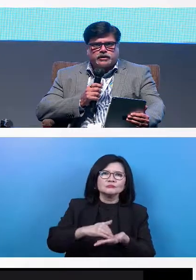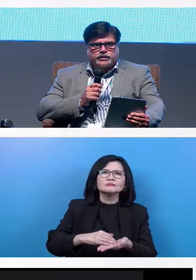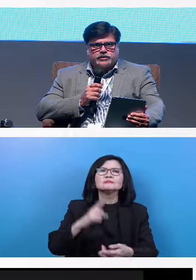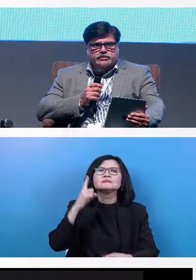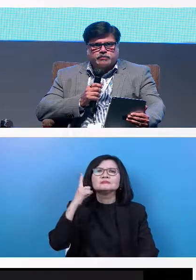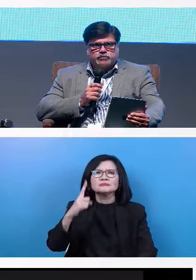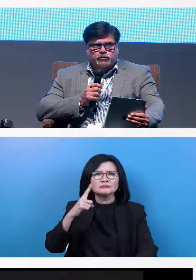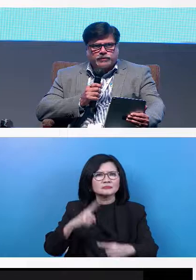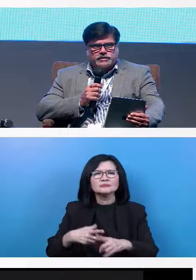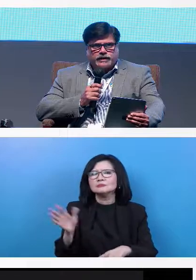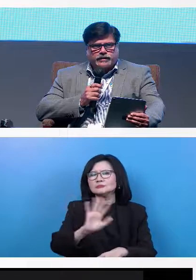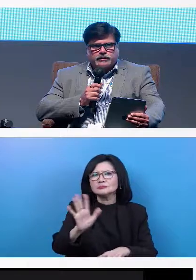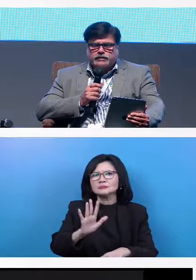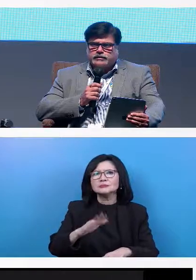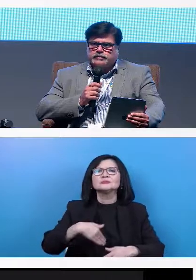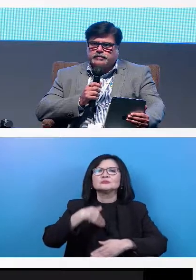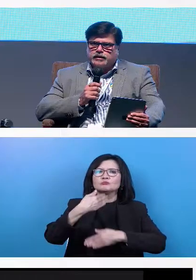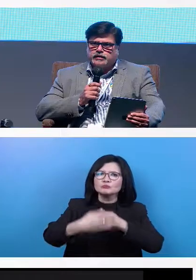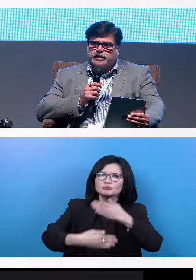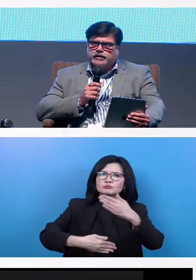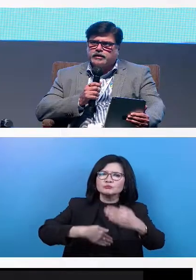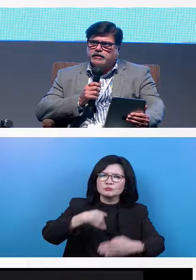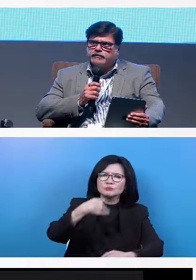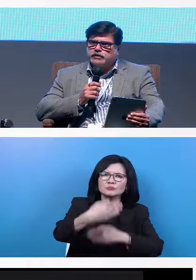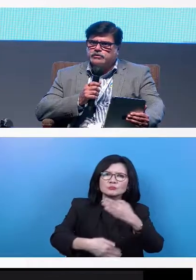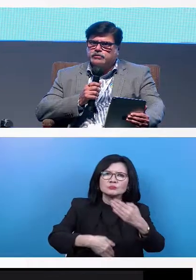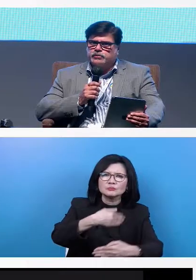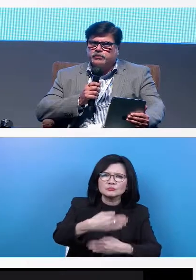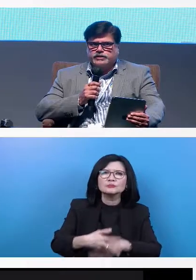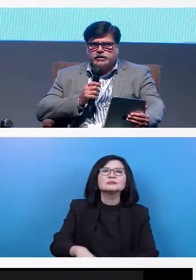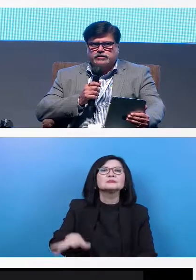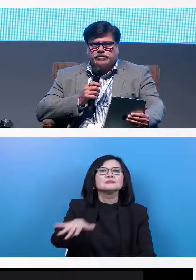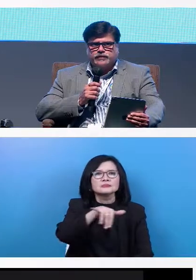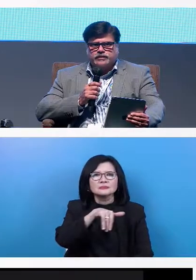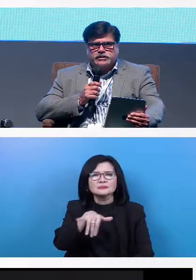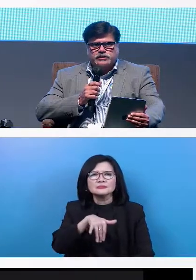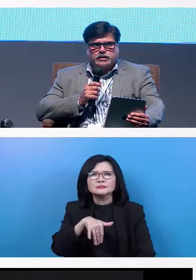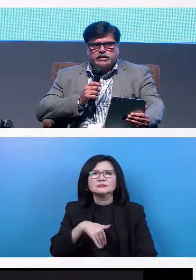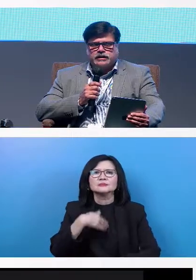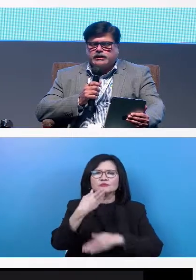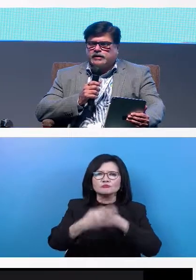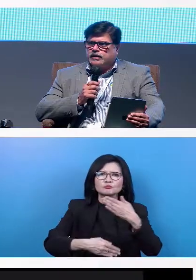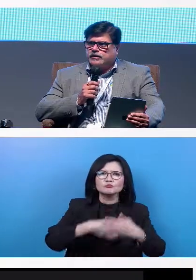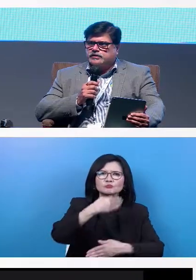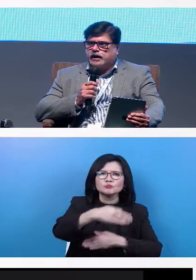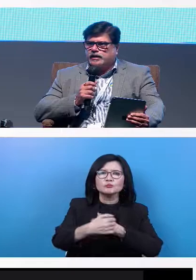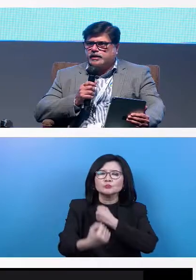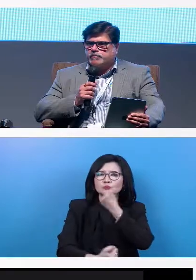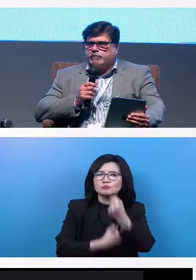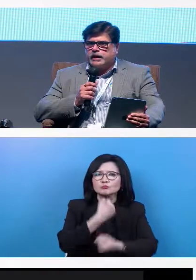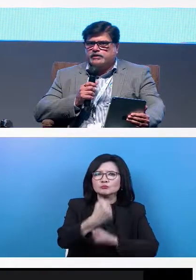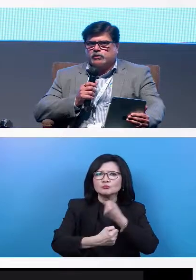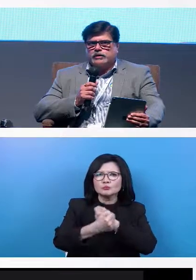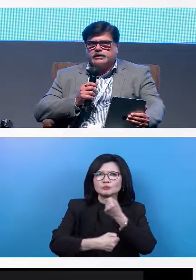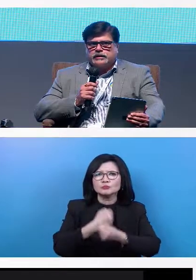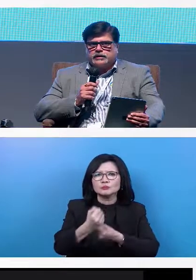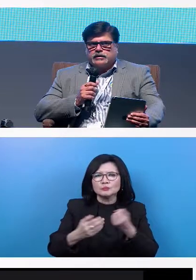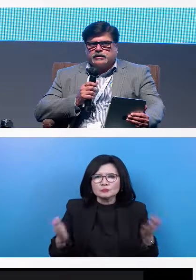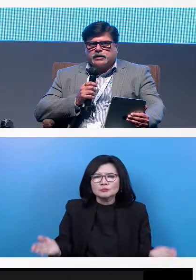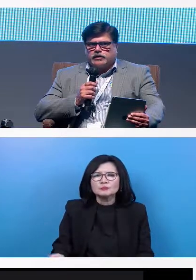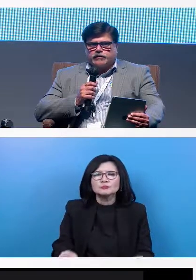similar to a continuous improvement cycle. And any effort to improve resilience of infrastructure has direct impact